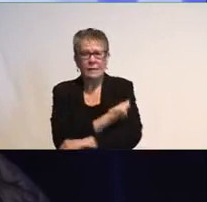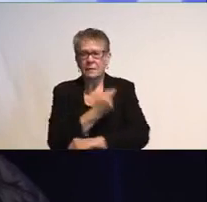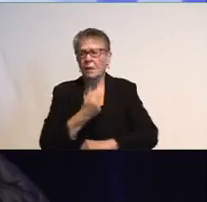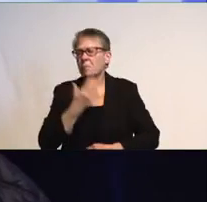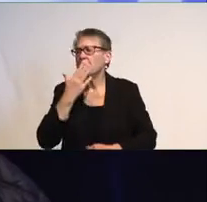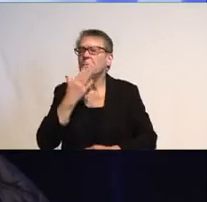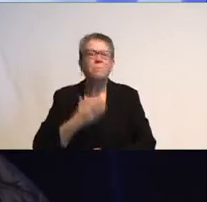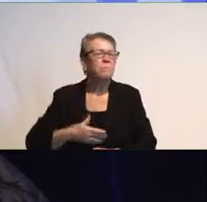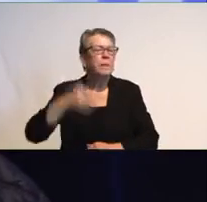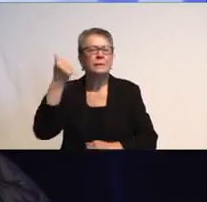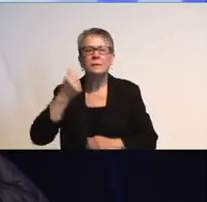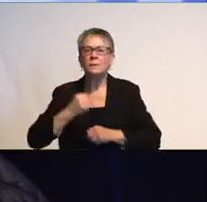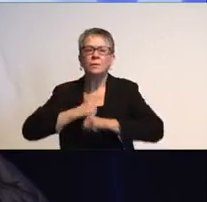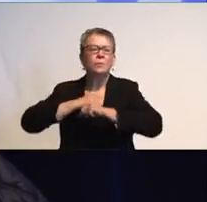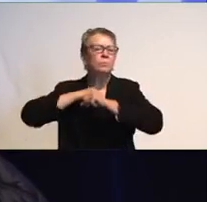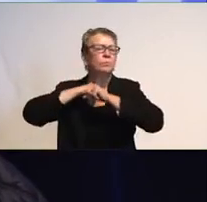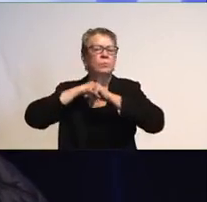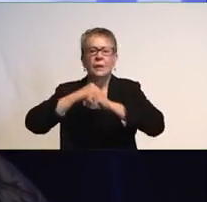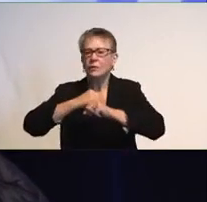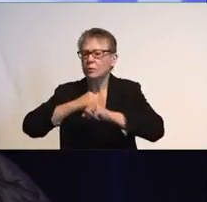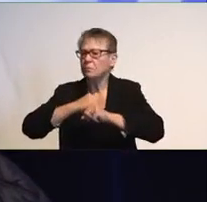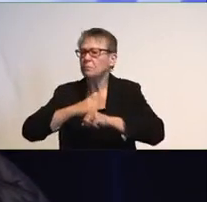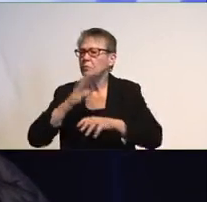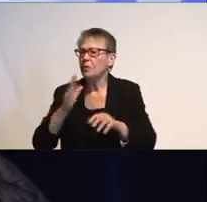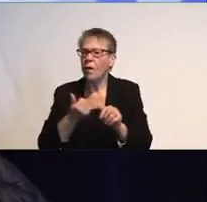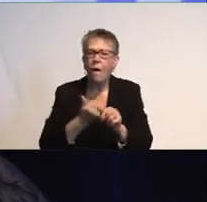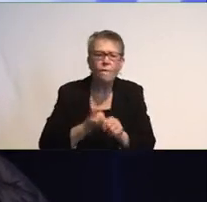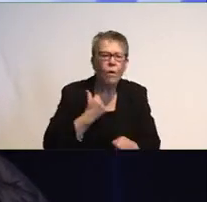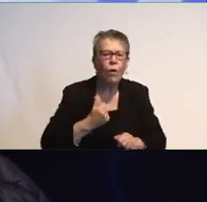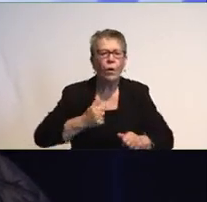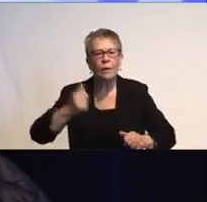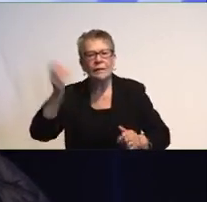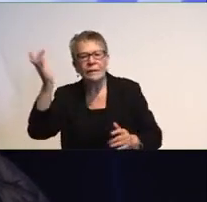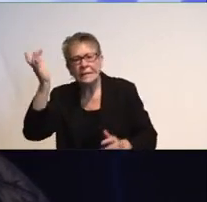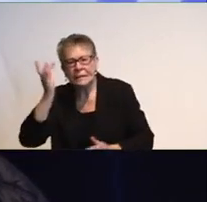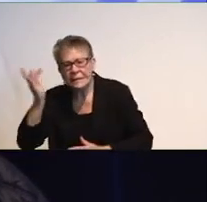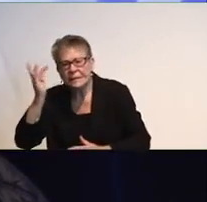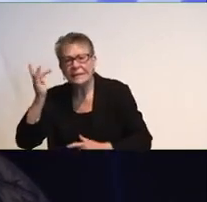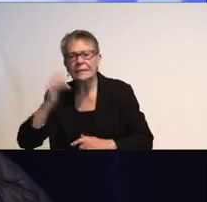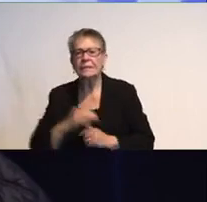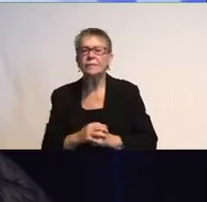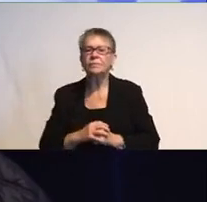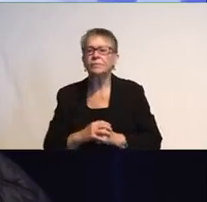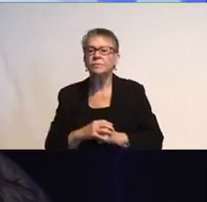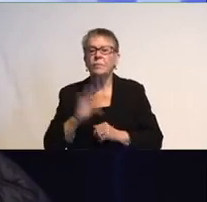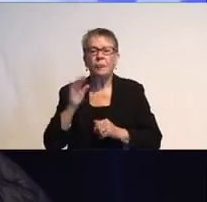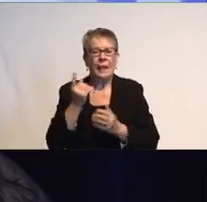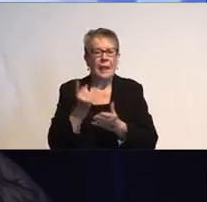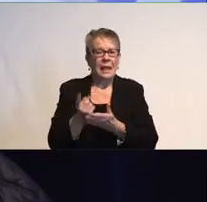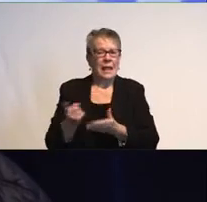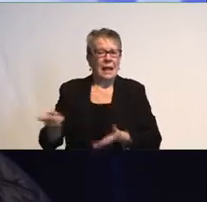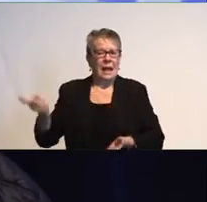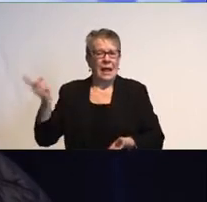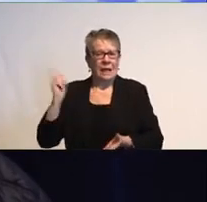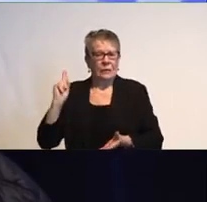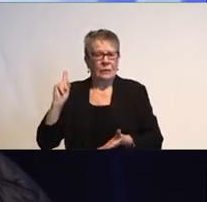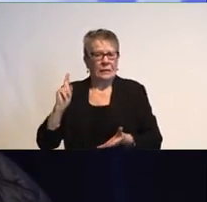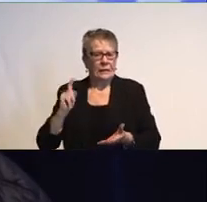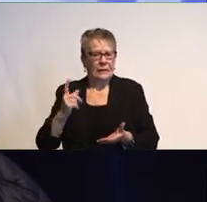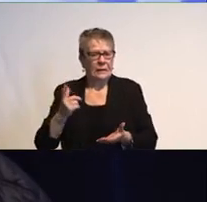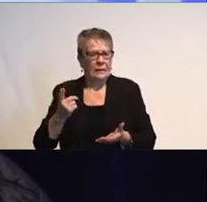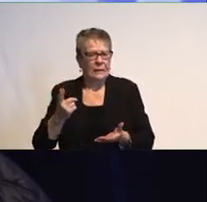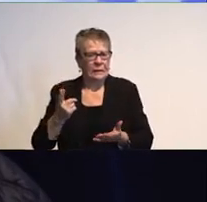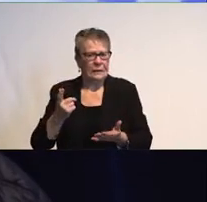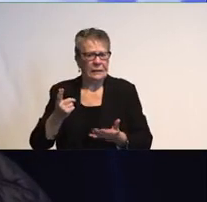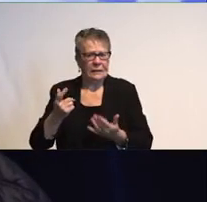against COVID-19 and the variants. Just last week, I addressed the issue of low booster rates among staff